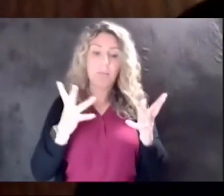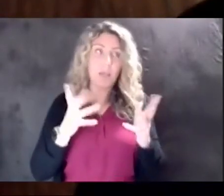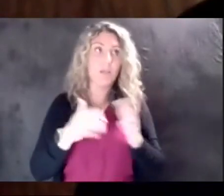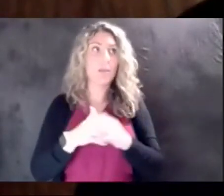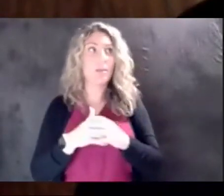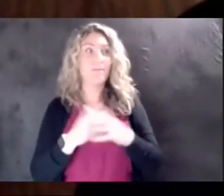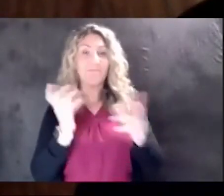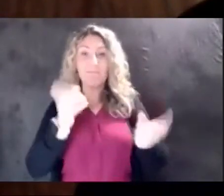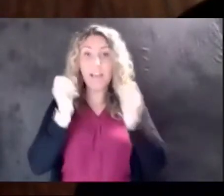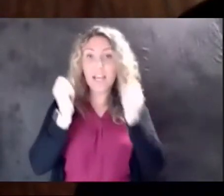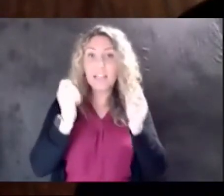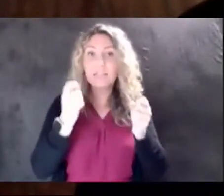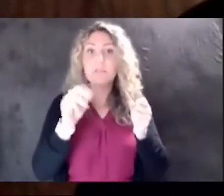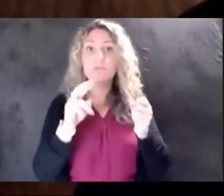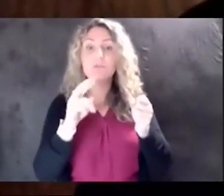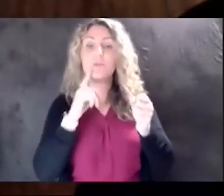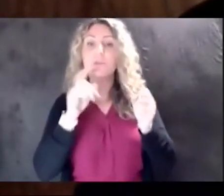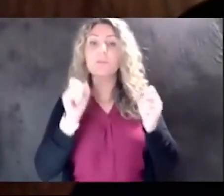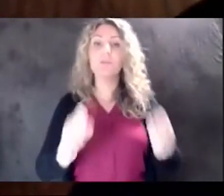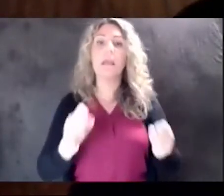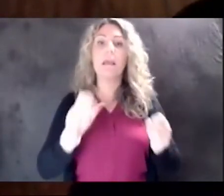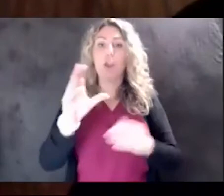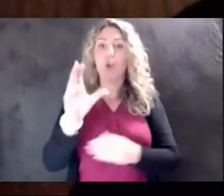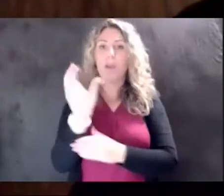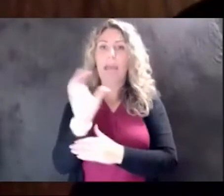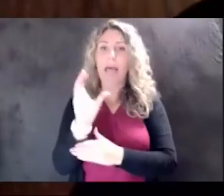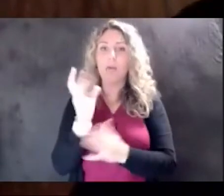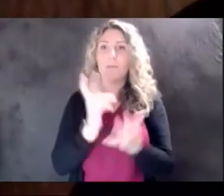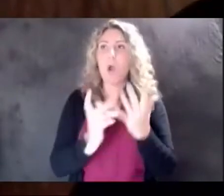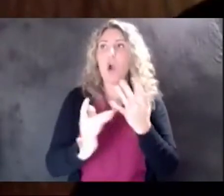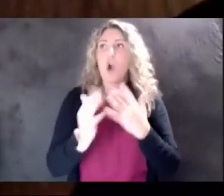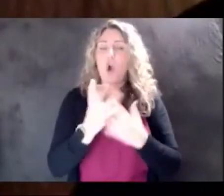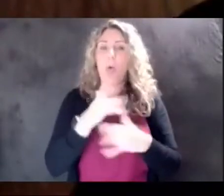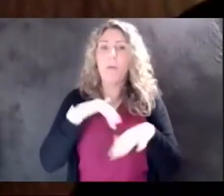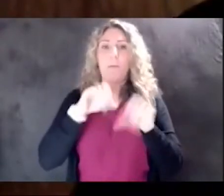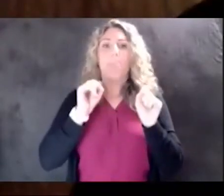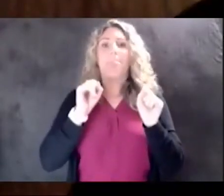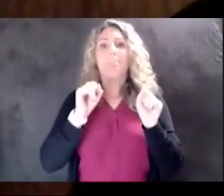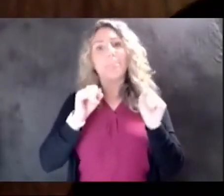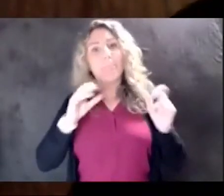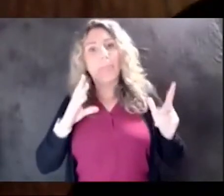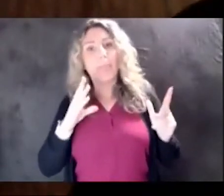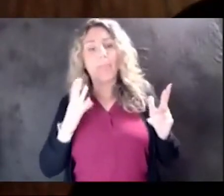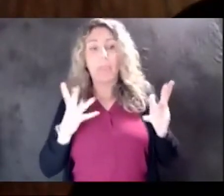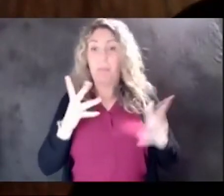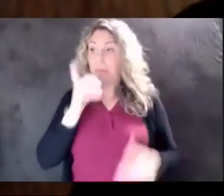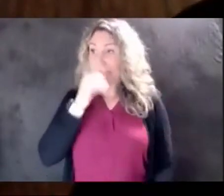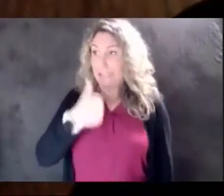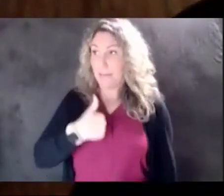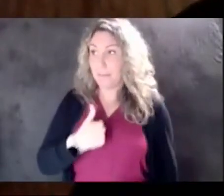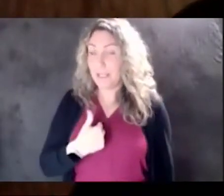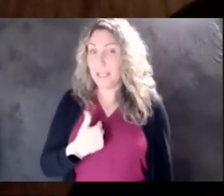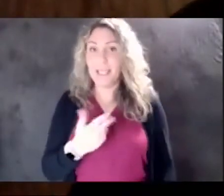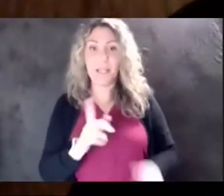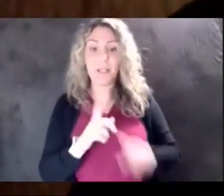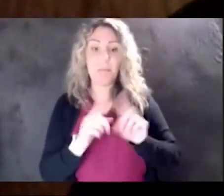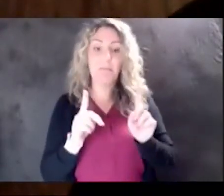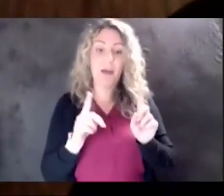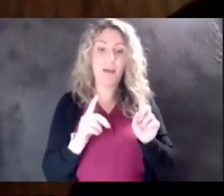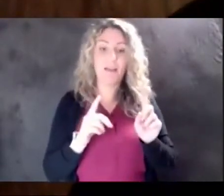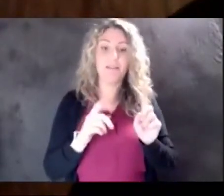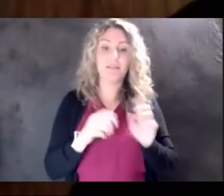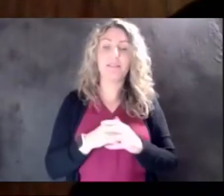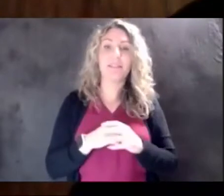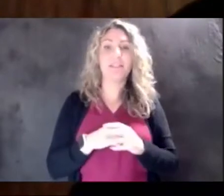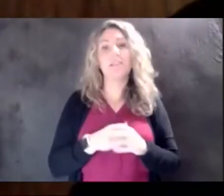faster, or they're able to burn the calories. That's not me, but you